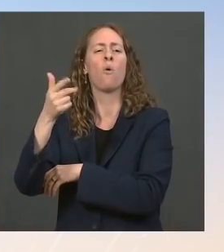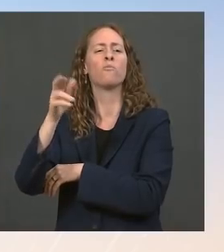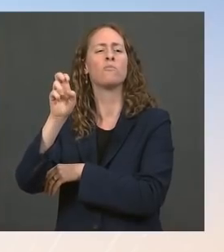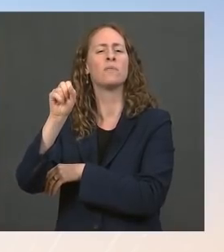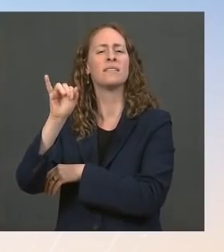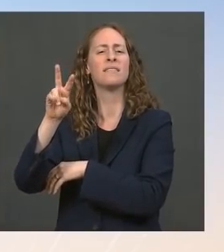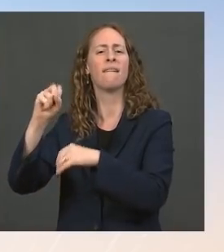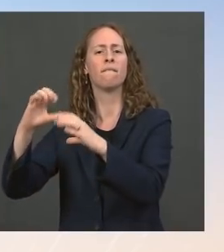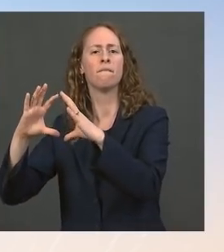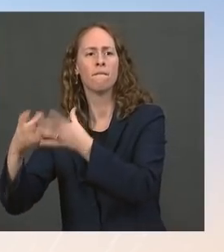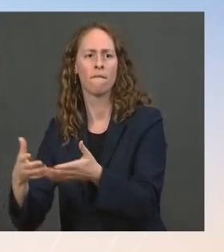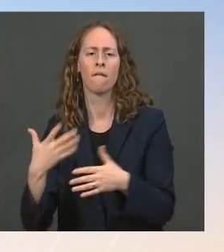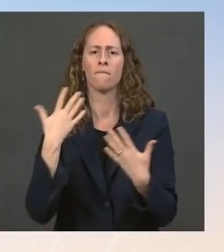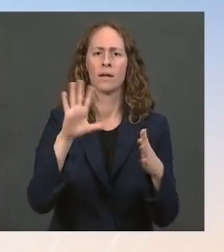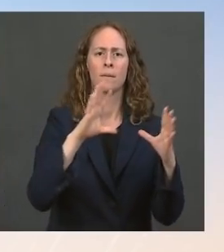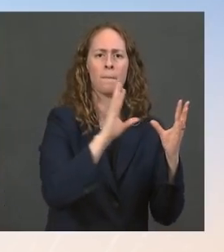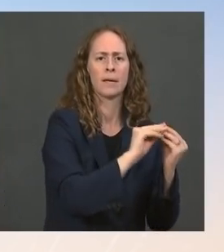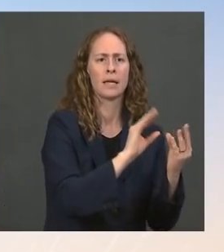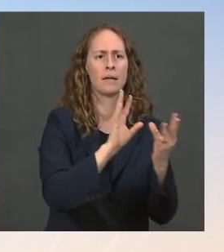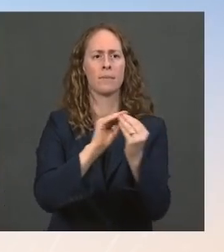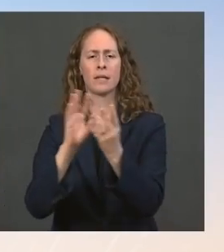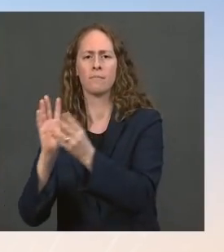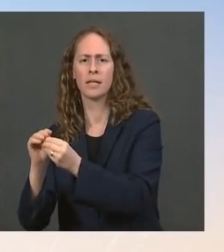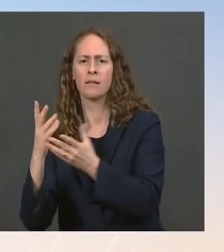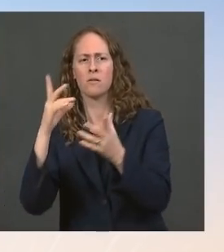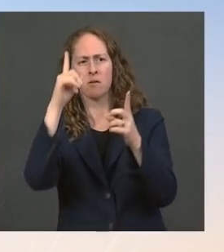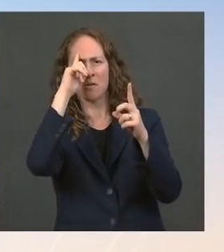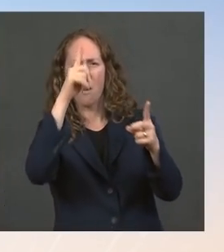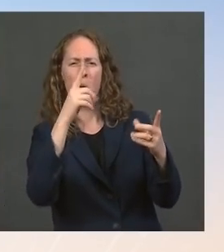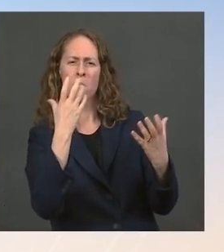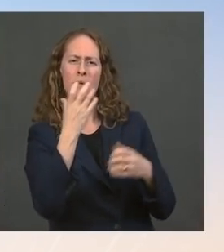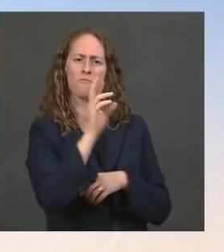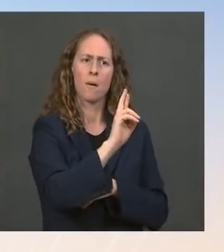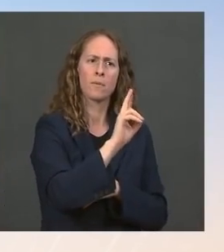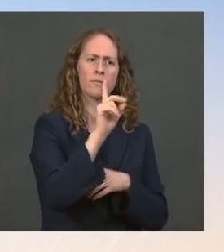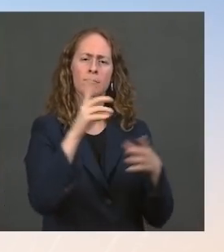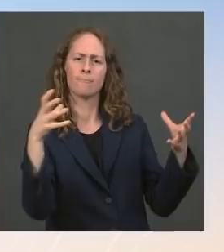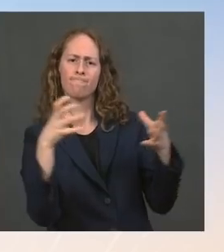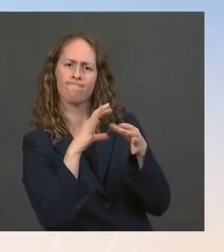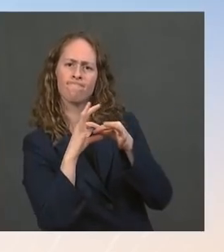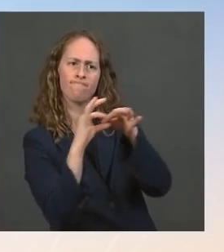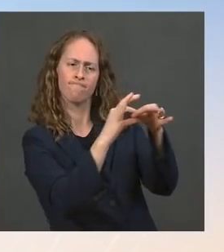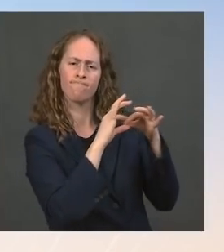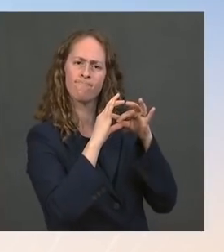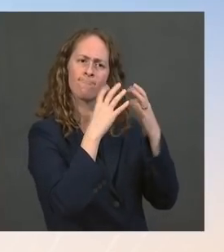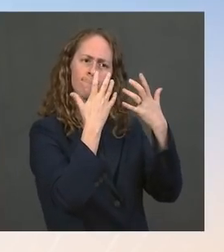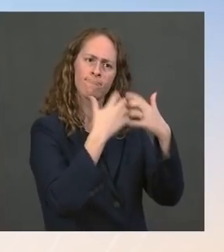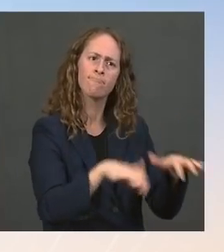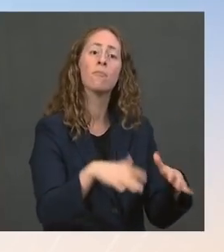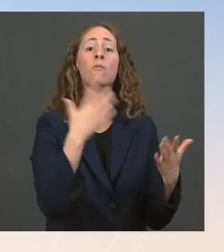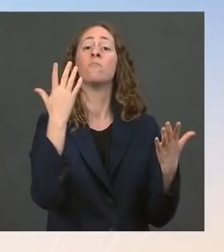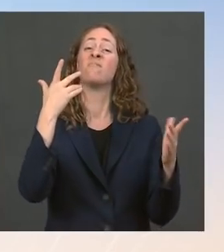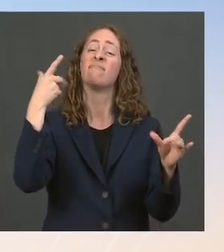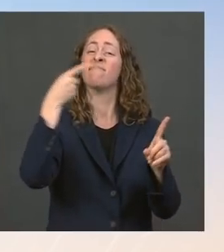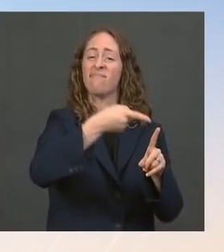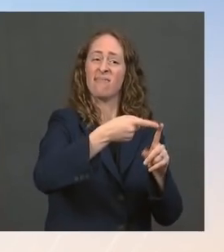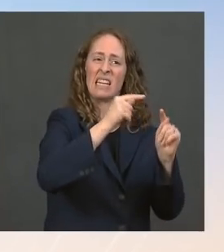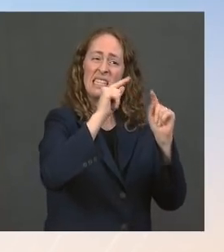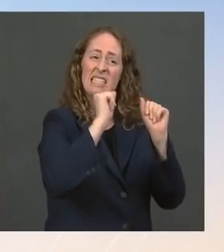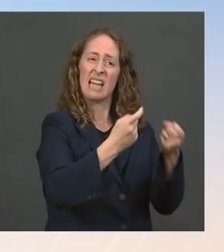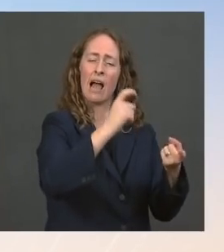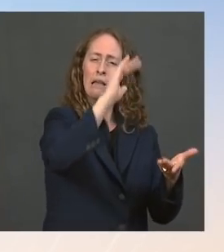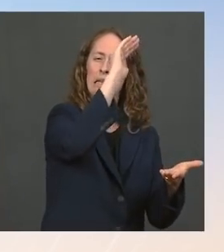of the Democratic Party and caucus around our shared objective of lowering costs for Americans and making the tax code more